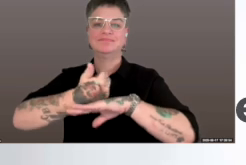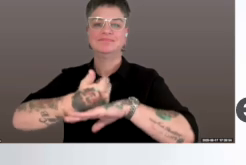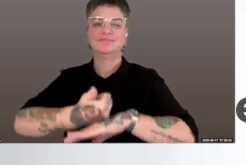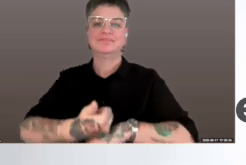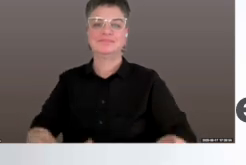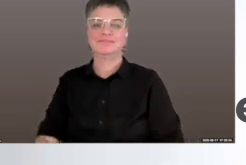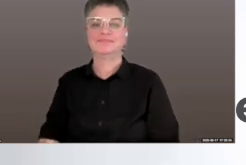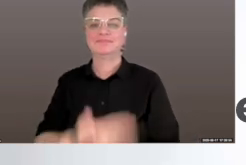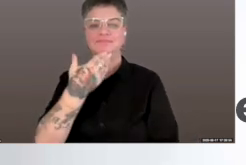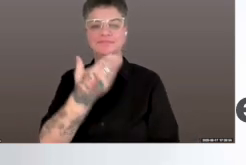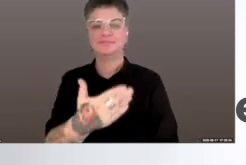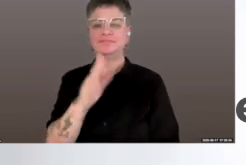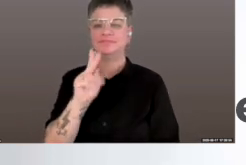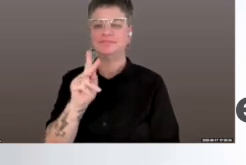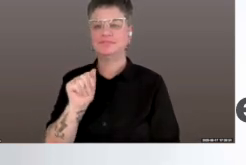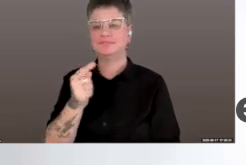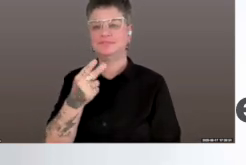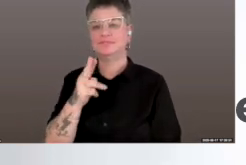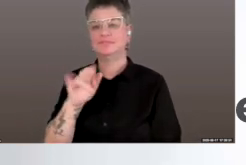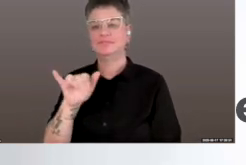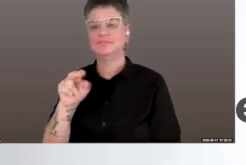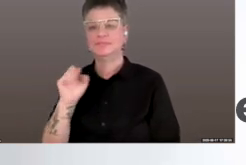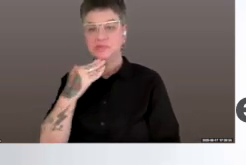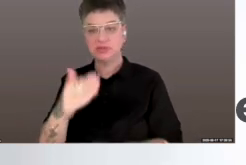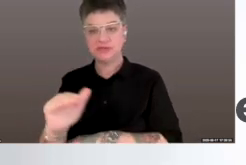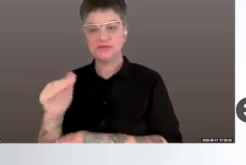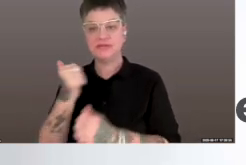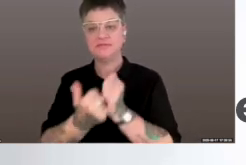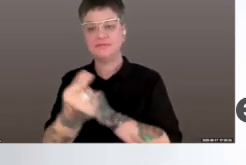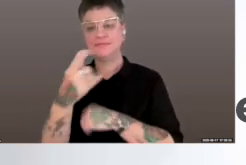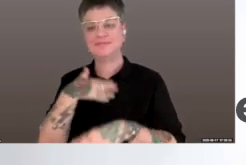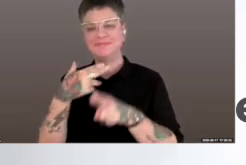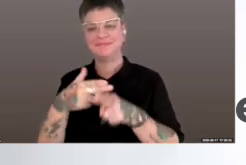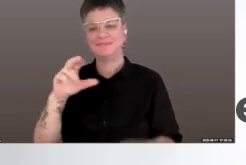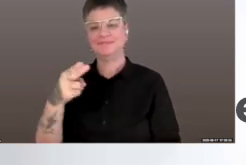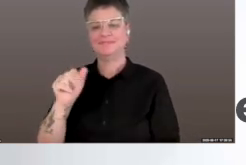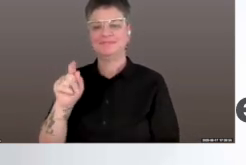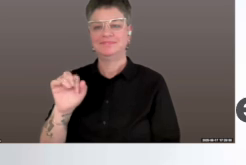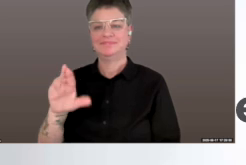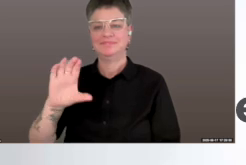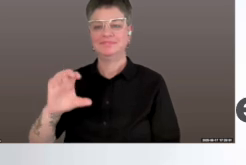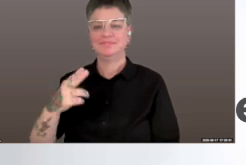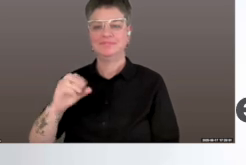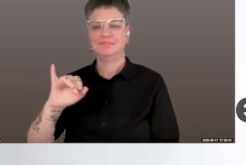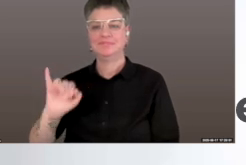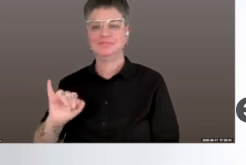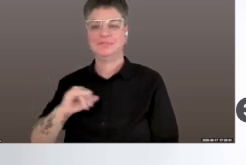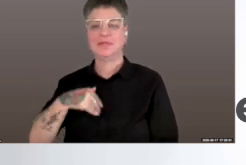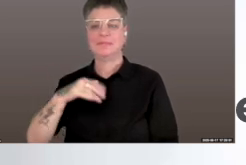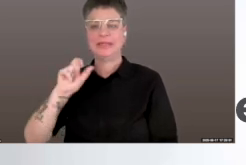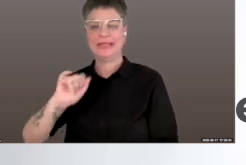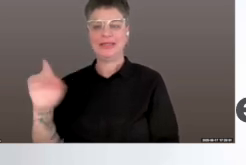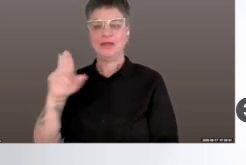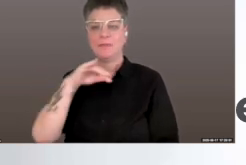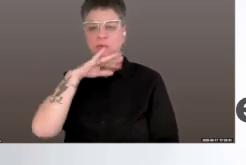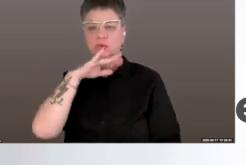the agricultural worker van pool project. In fiscal year